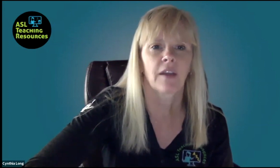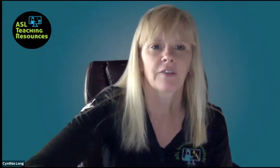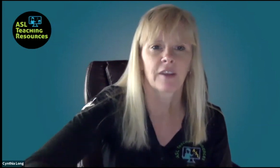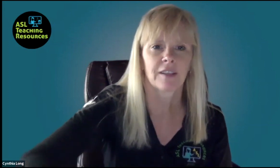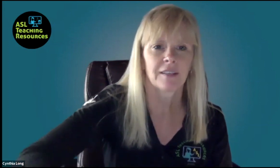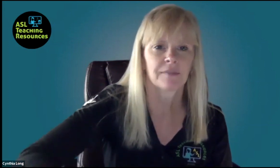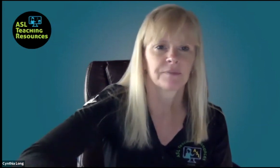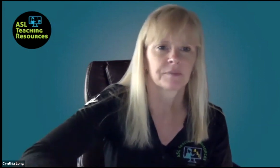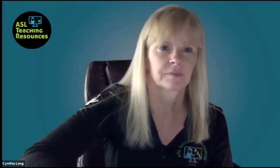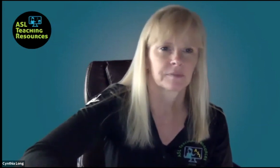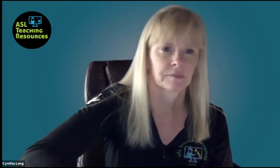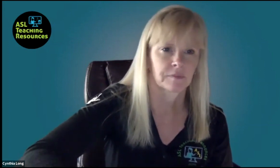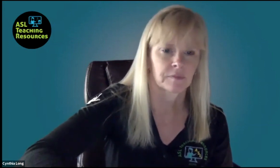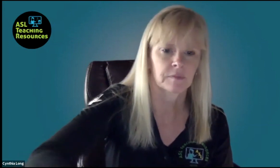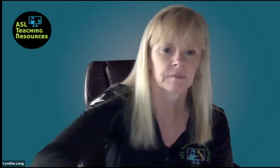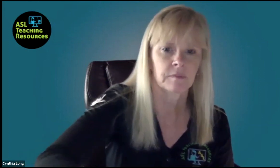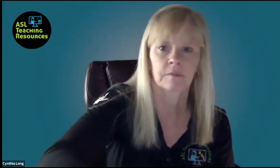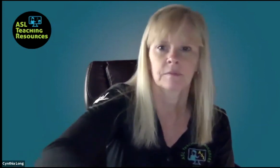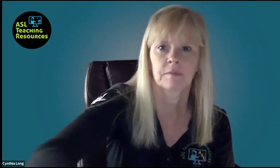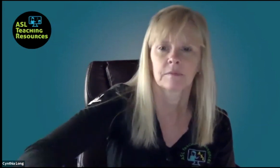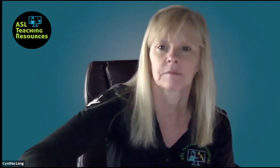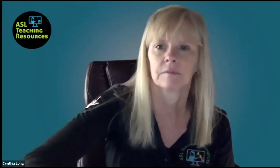Okay, I found it.